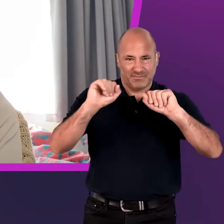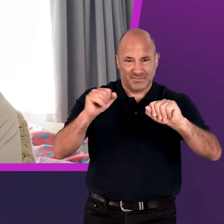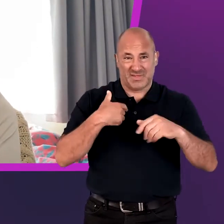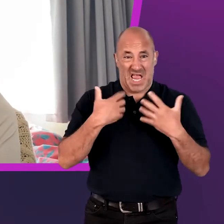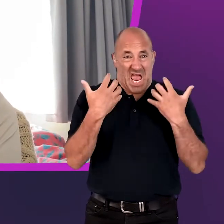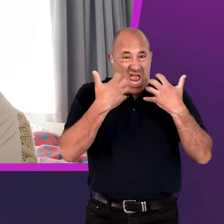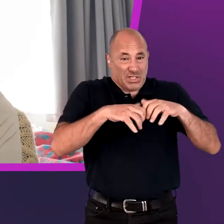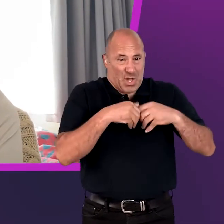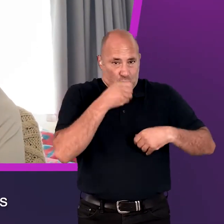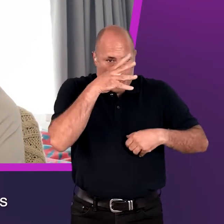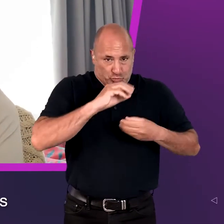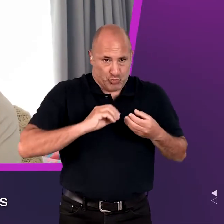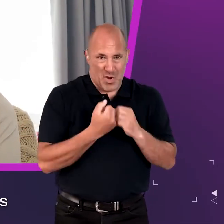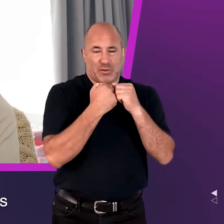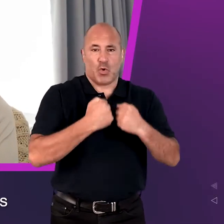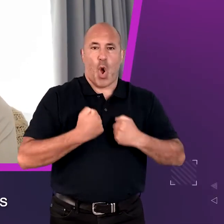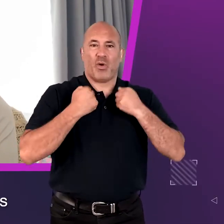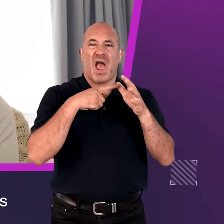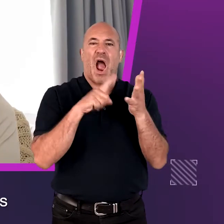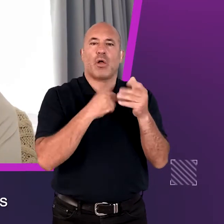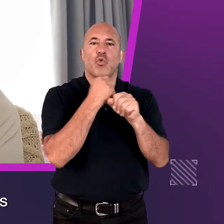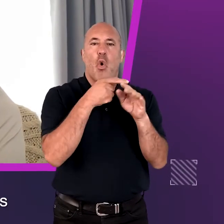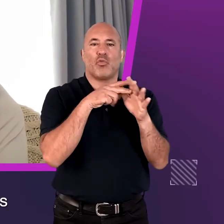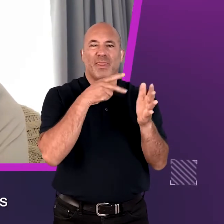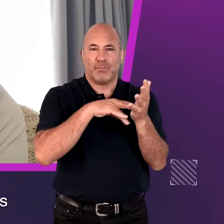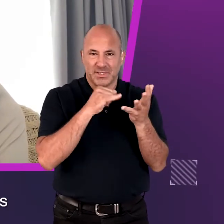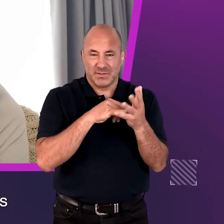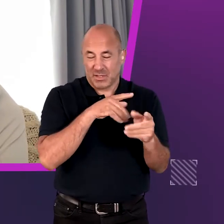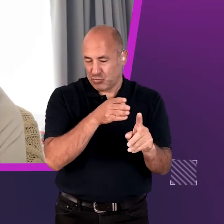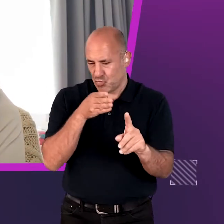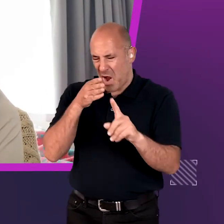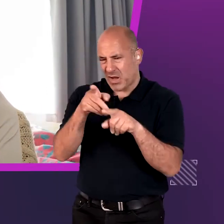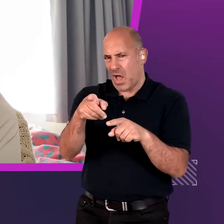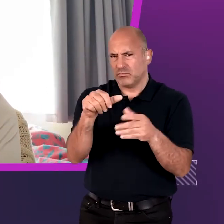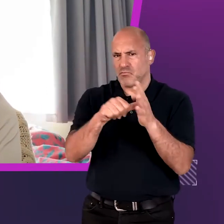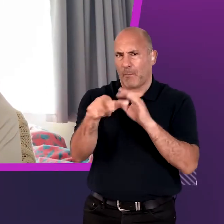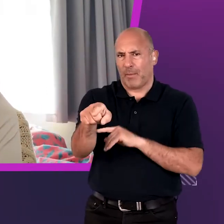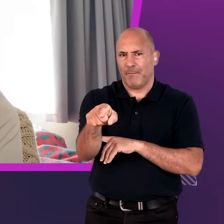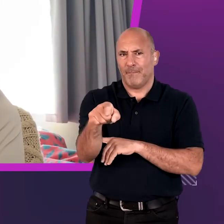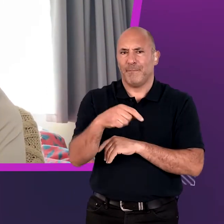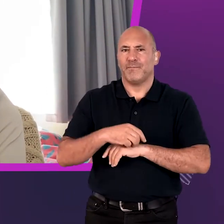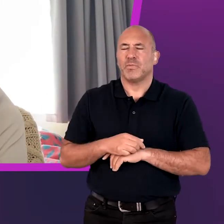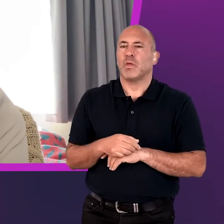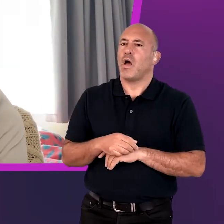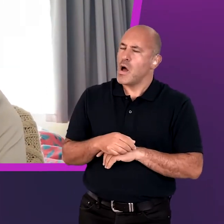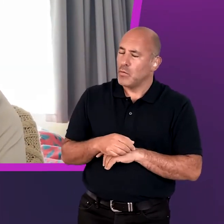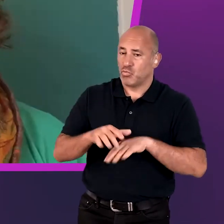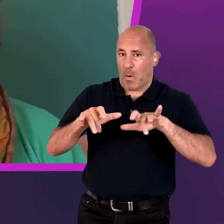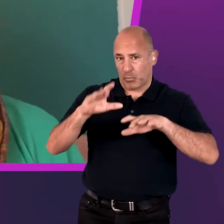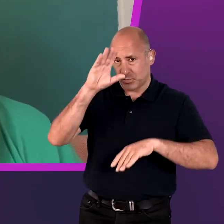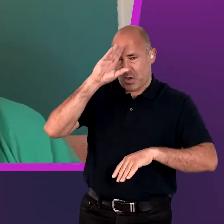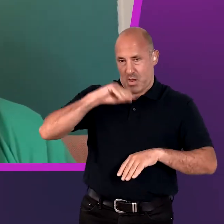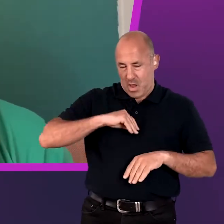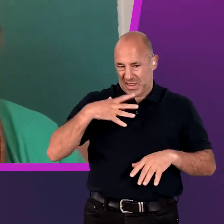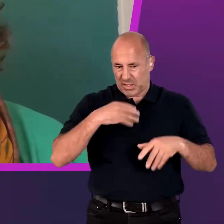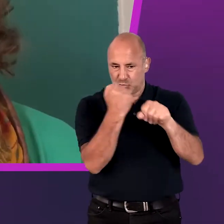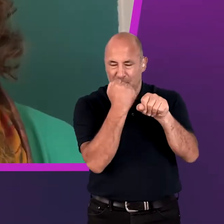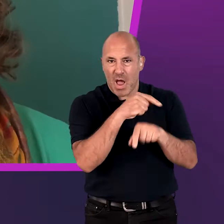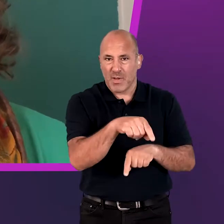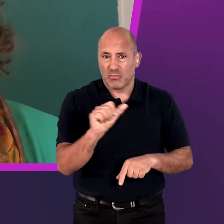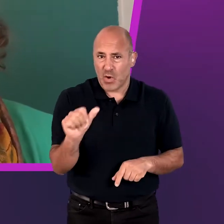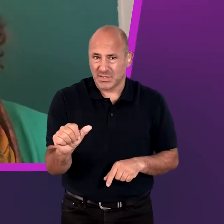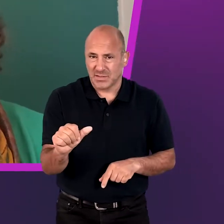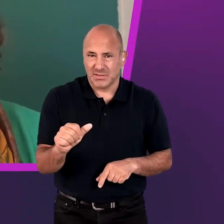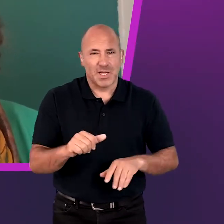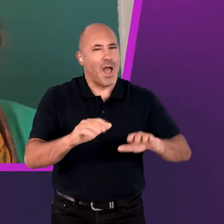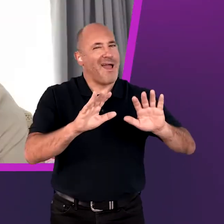rules called algorithms, we use our engineering knowledge to create algorithms that recognize when something isn't right. So computers tell us what to